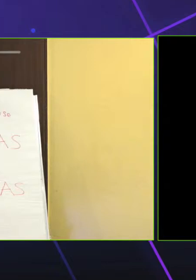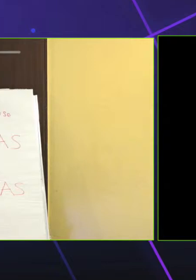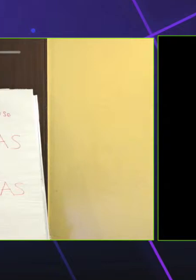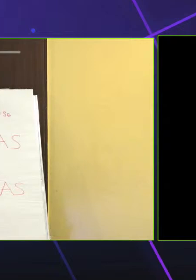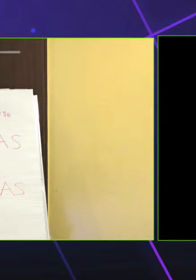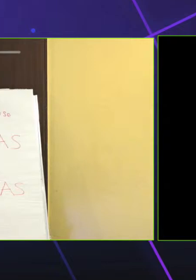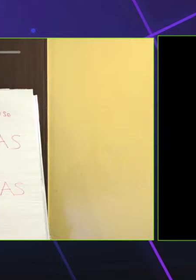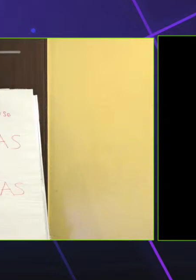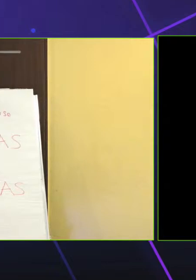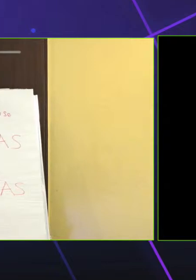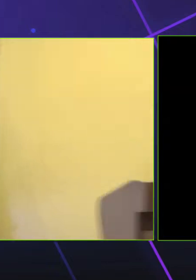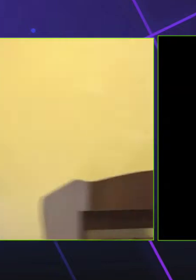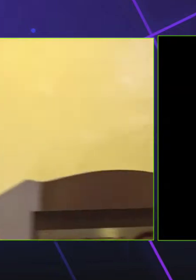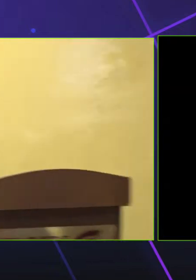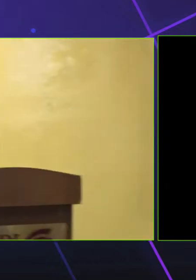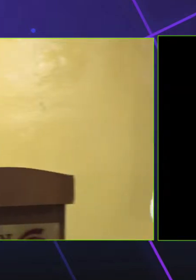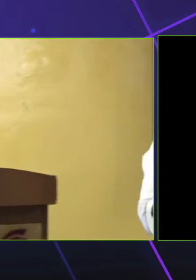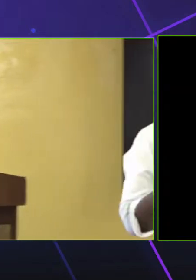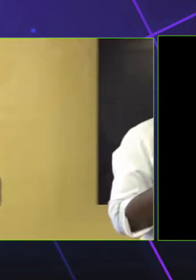Thank you, Mwaila.